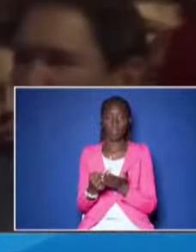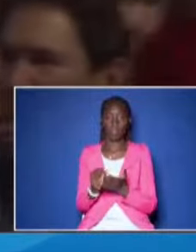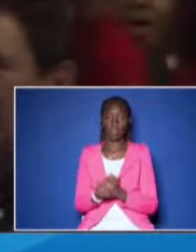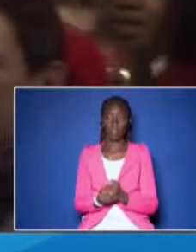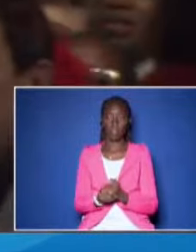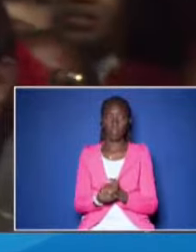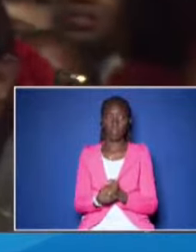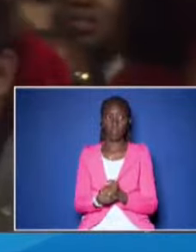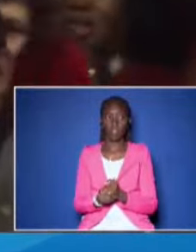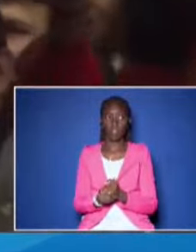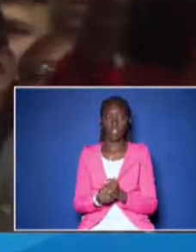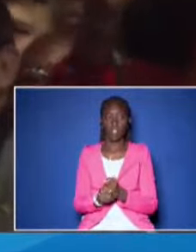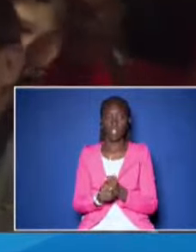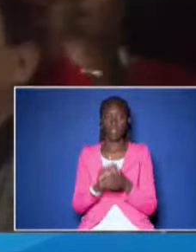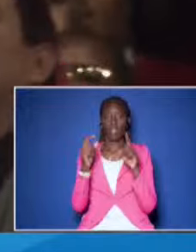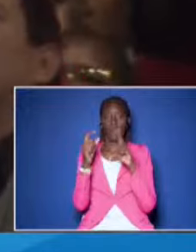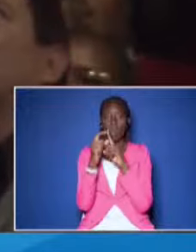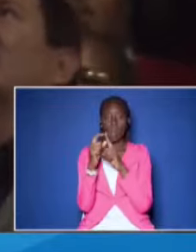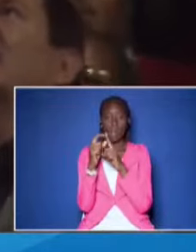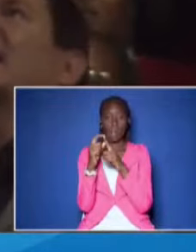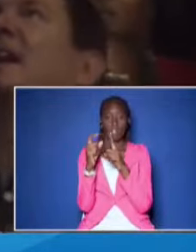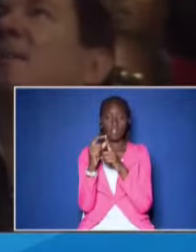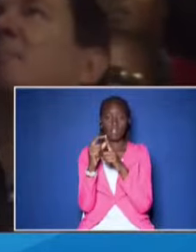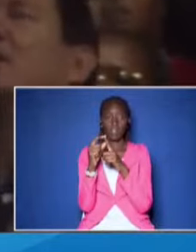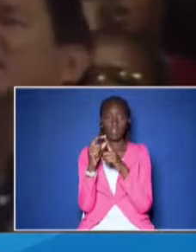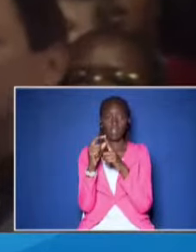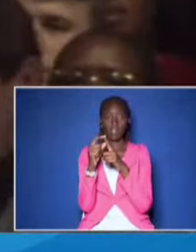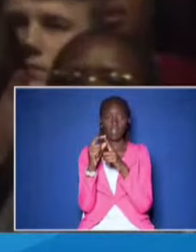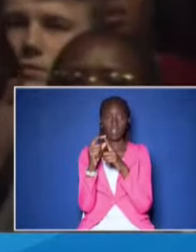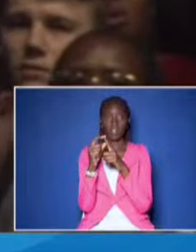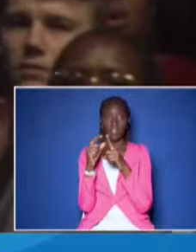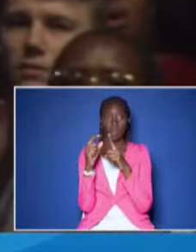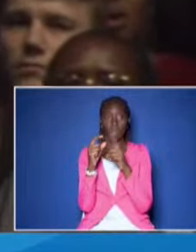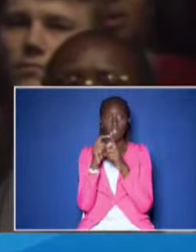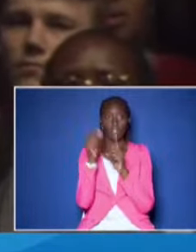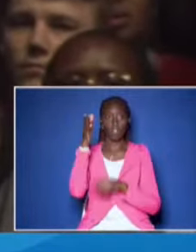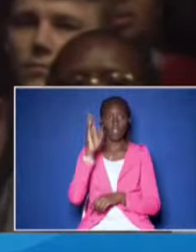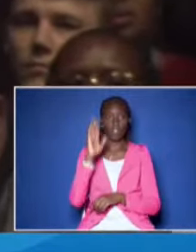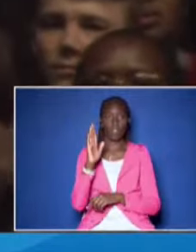holy the word of the